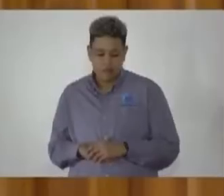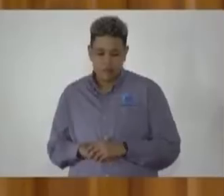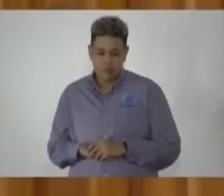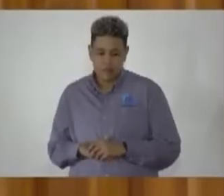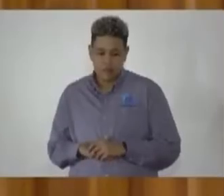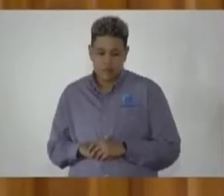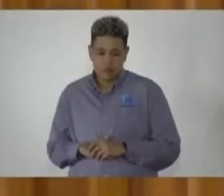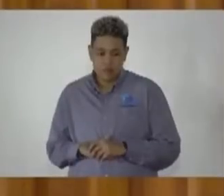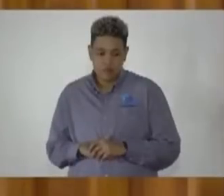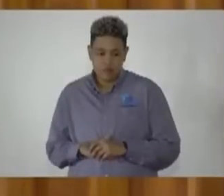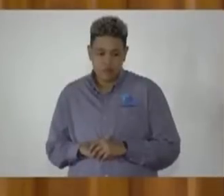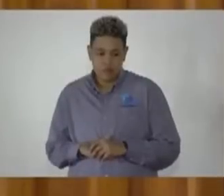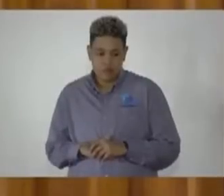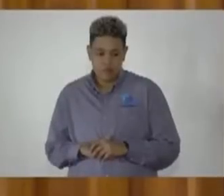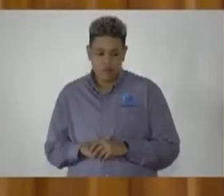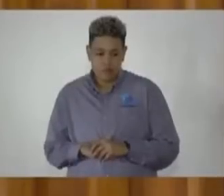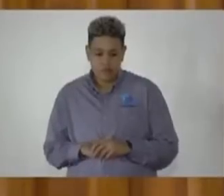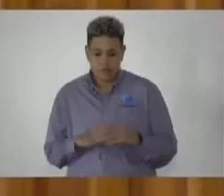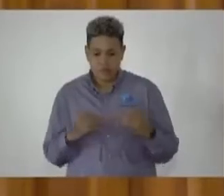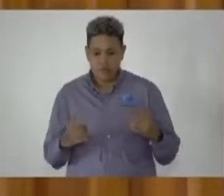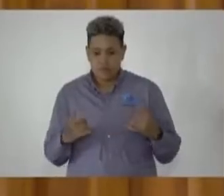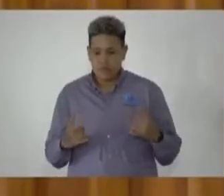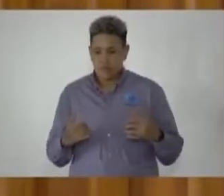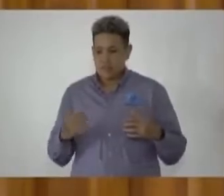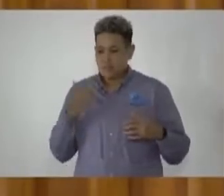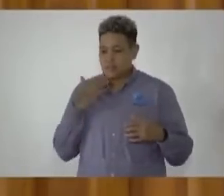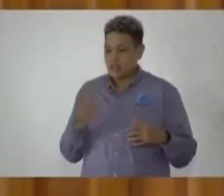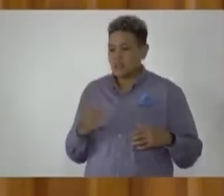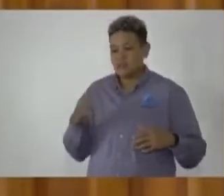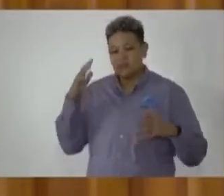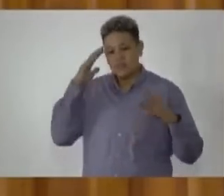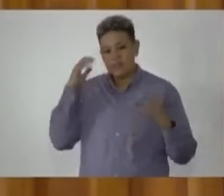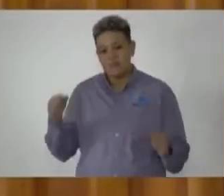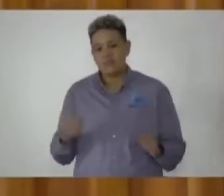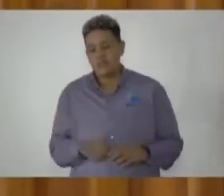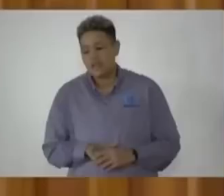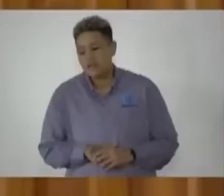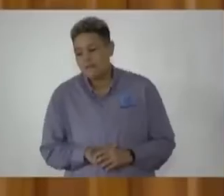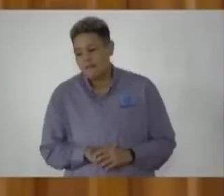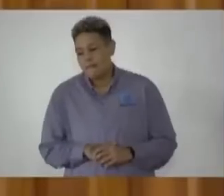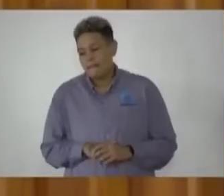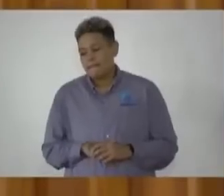Yes. Thank you, Mr. President.